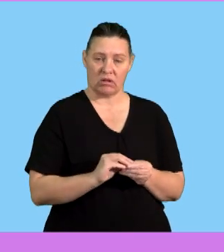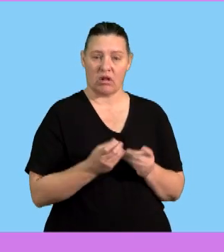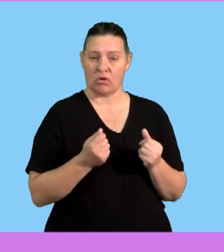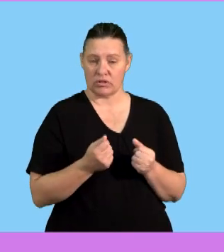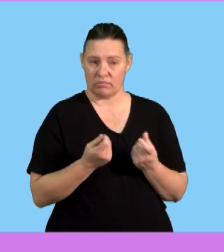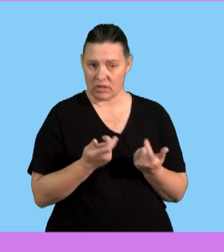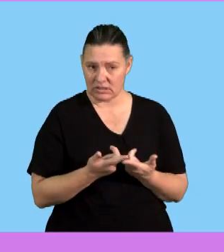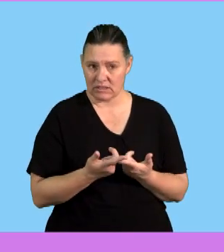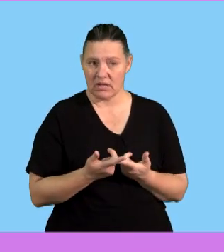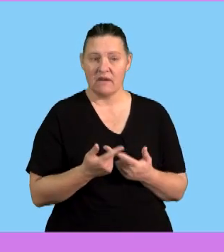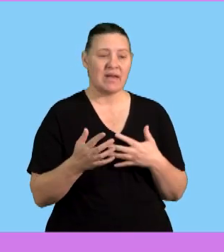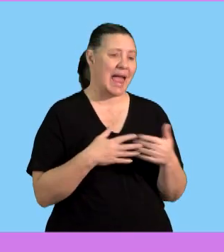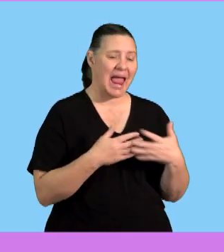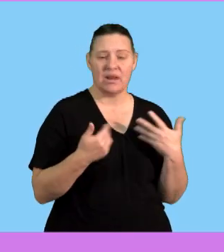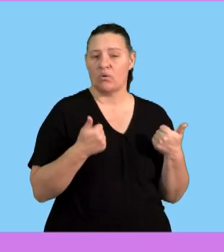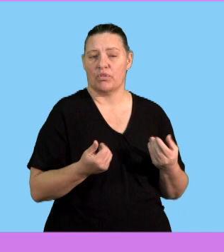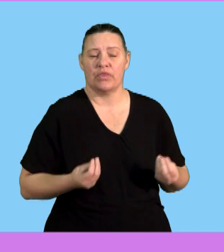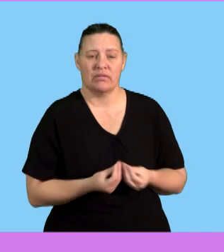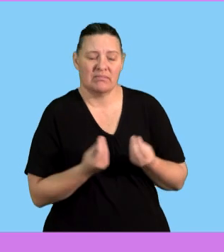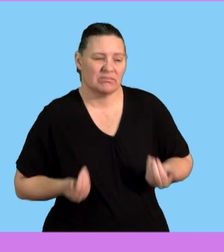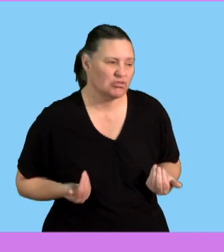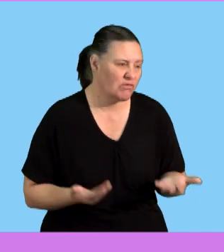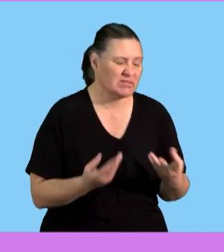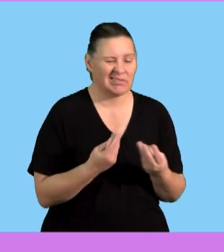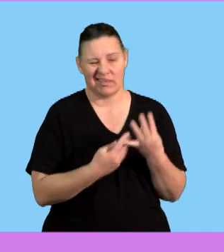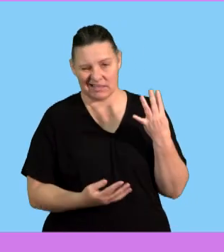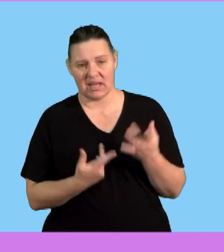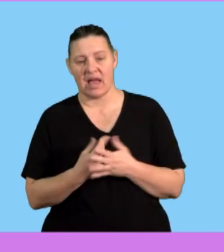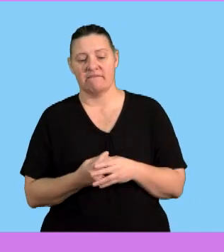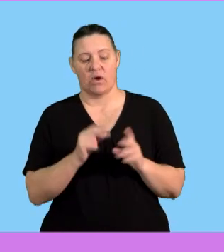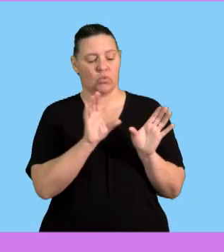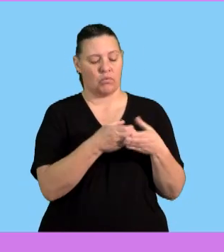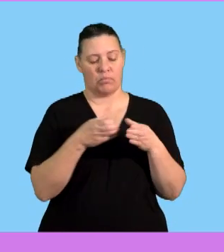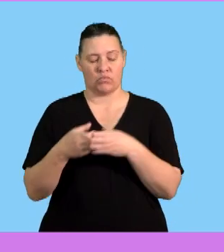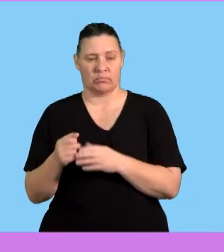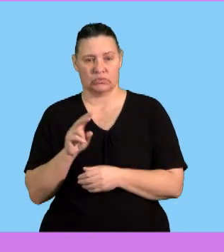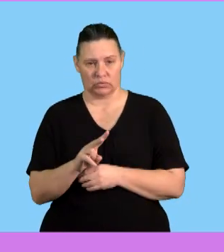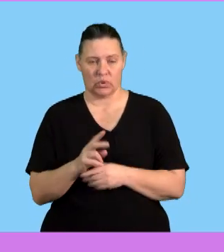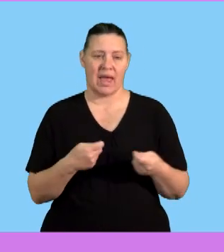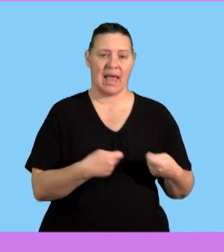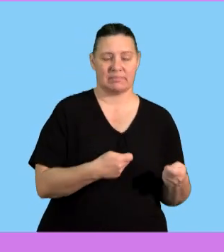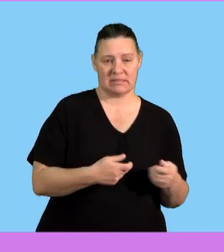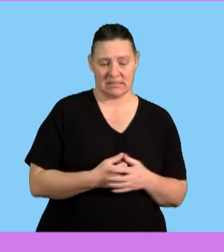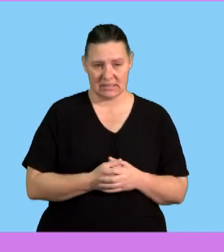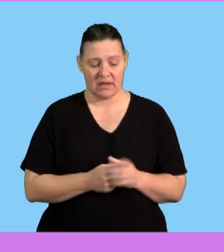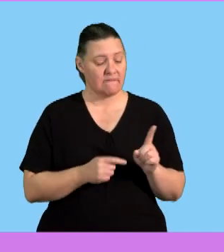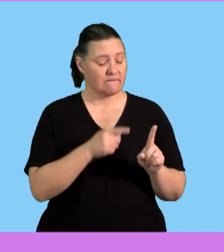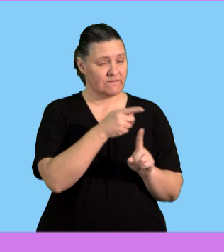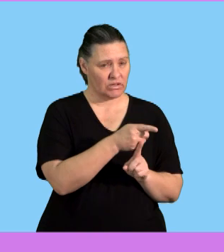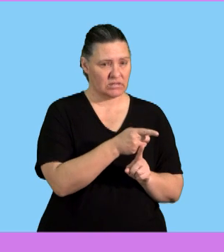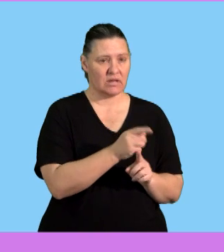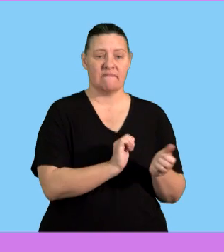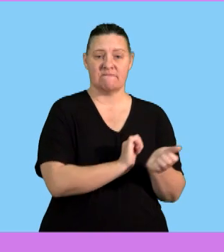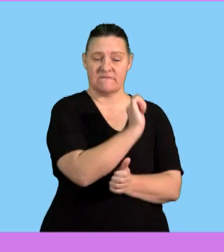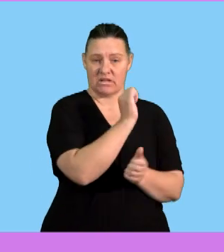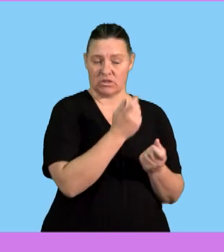price. The total cost price of any goods or services includes two groups of expenses. The first